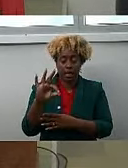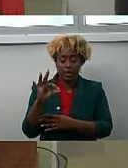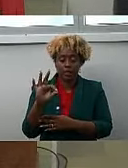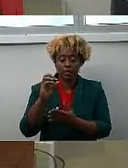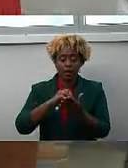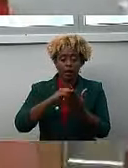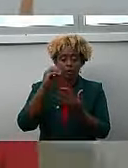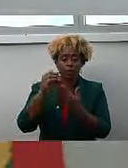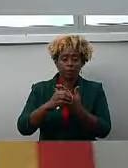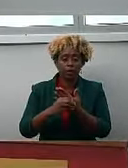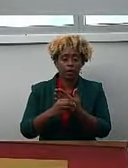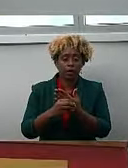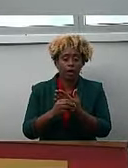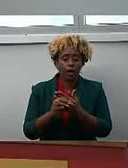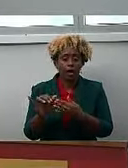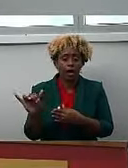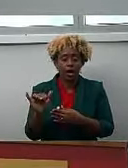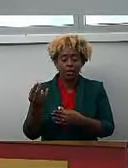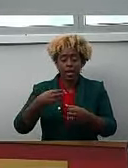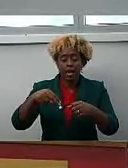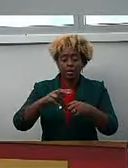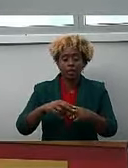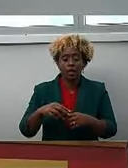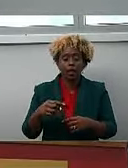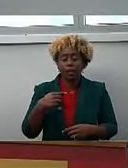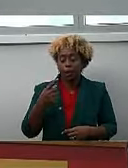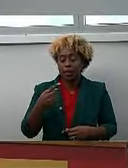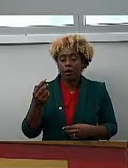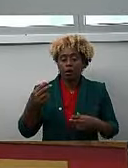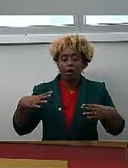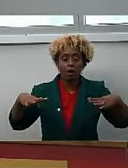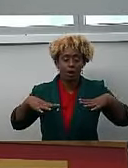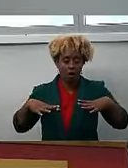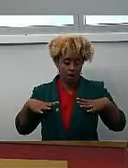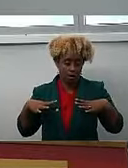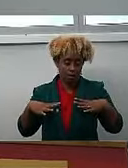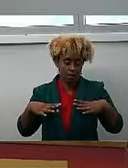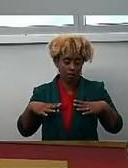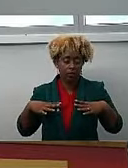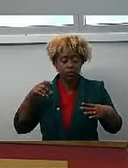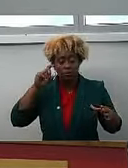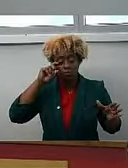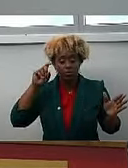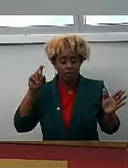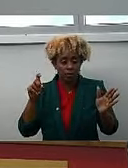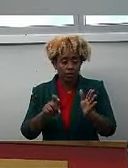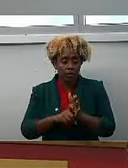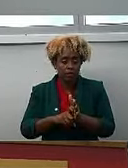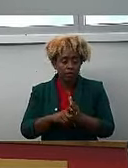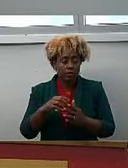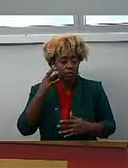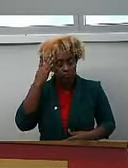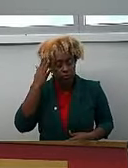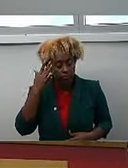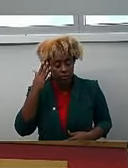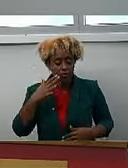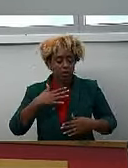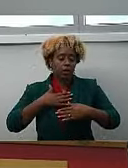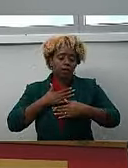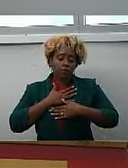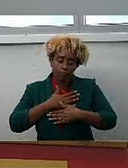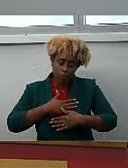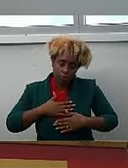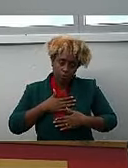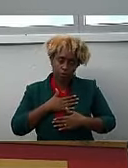national public holiday in solemn recognition, reflection, and appreciation of